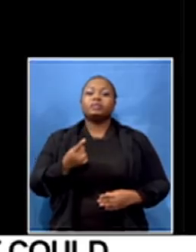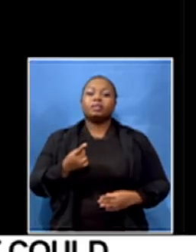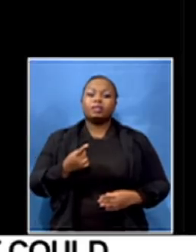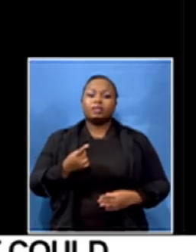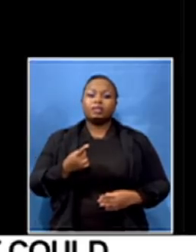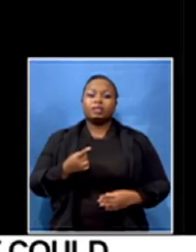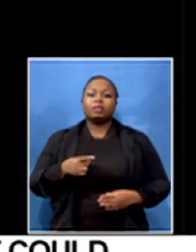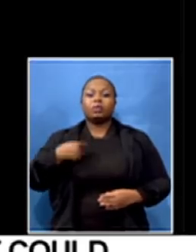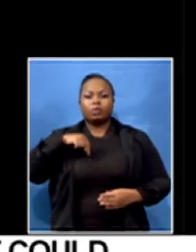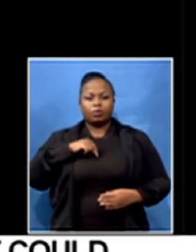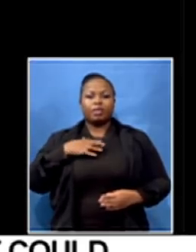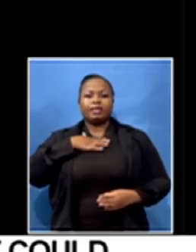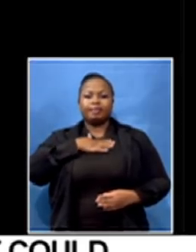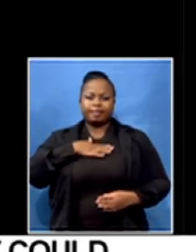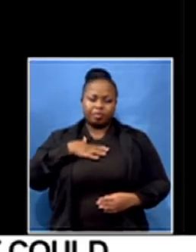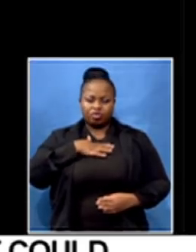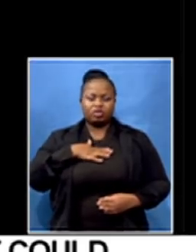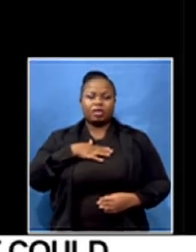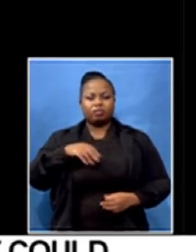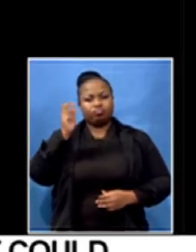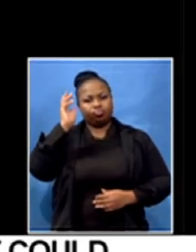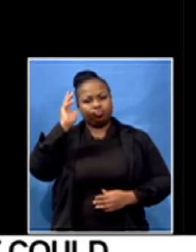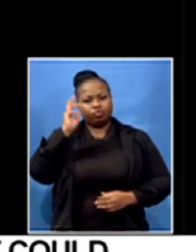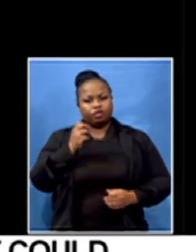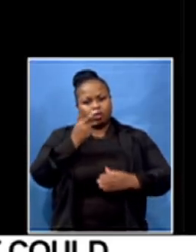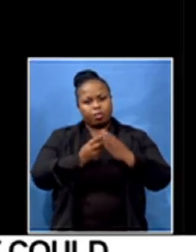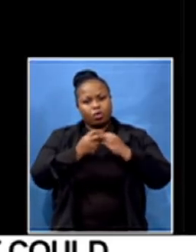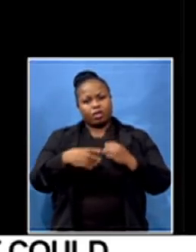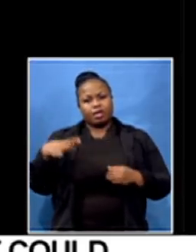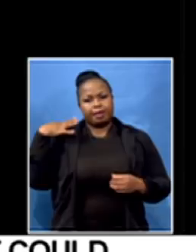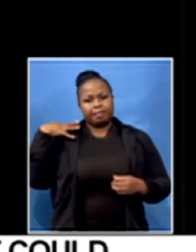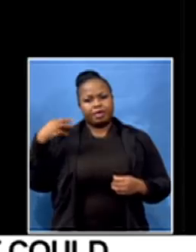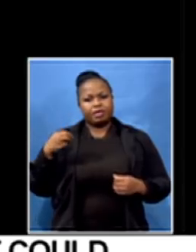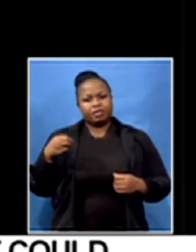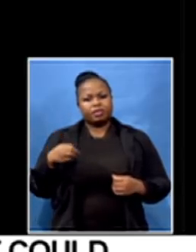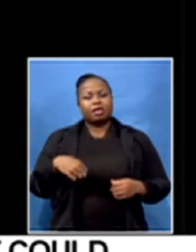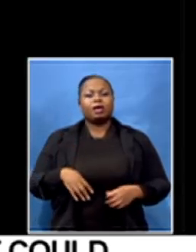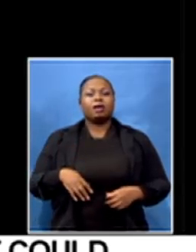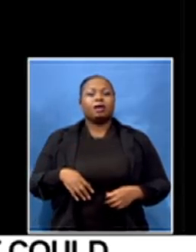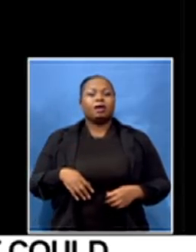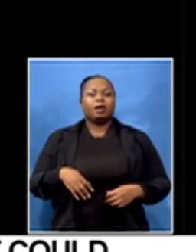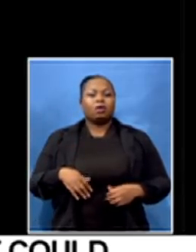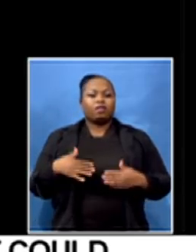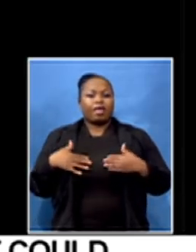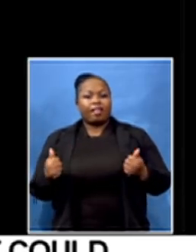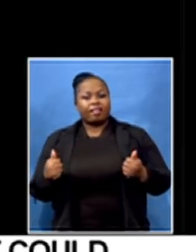we appreciate the briefing from both ministers, and we welcome such